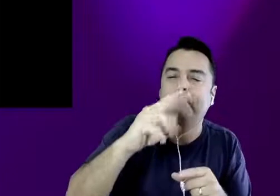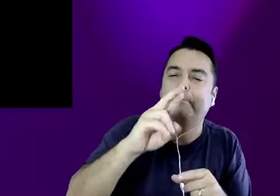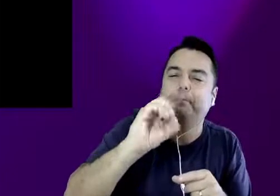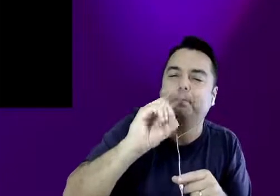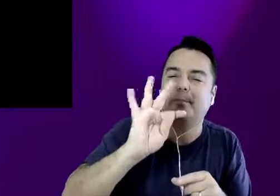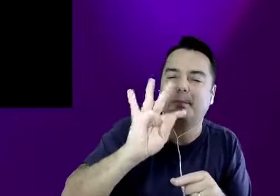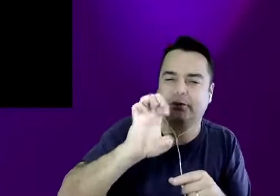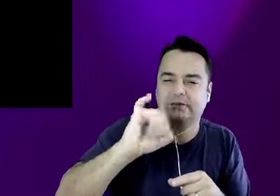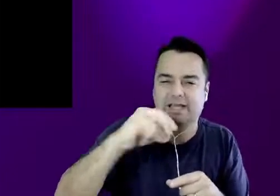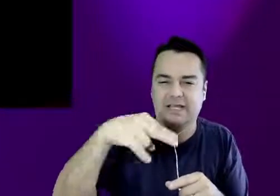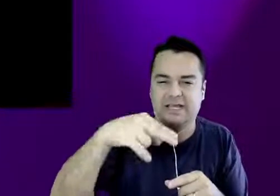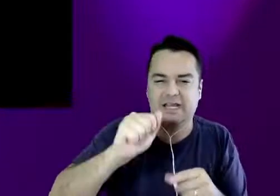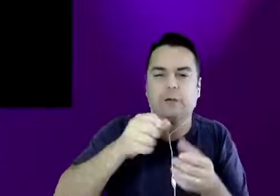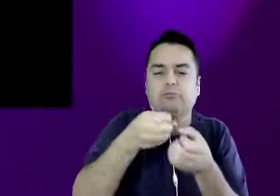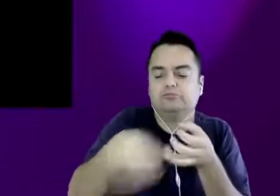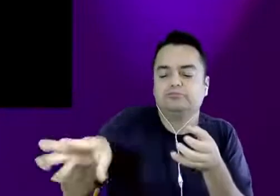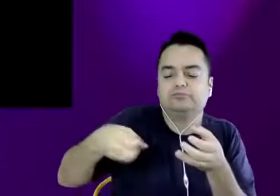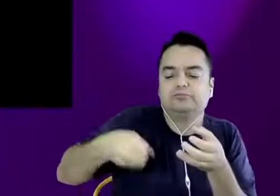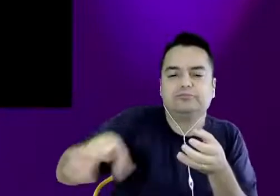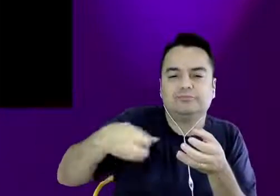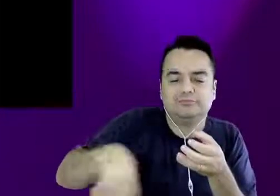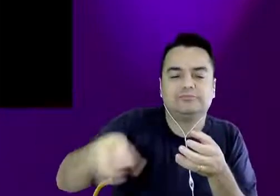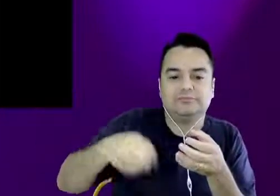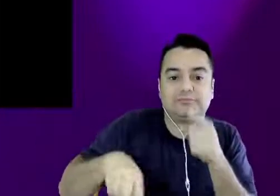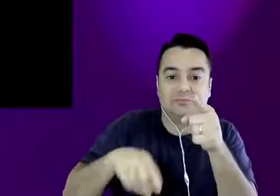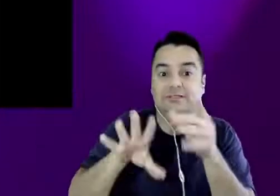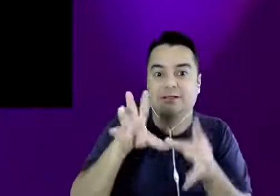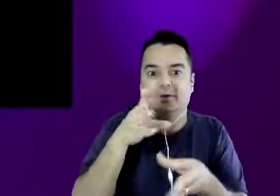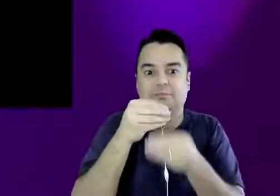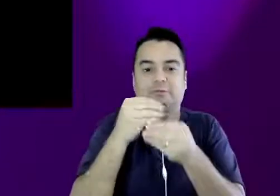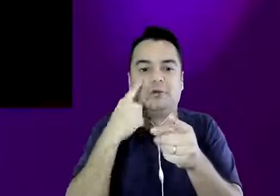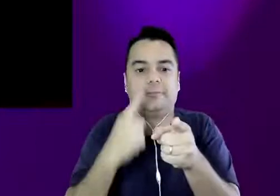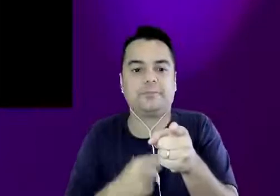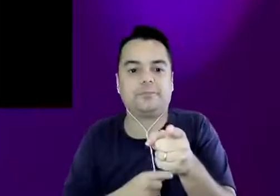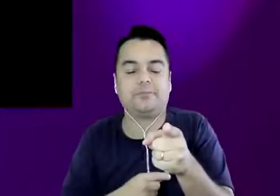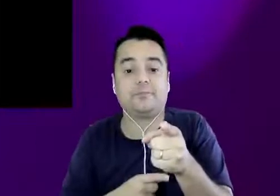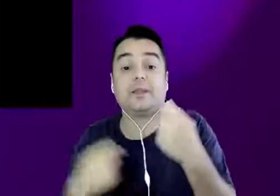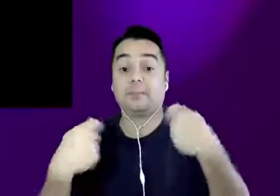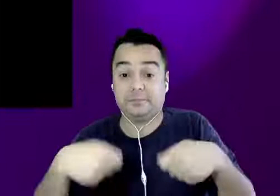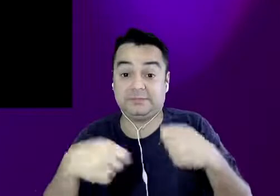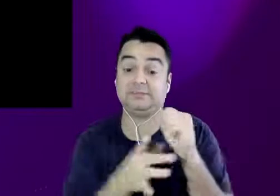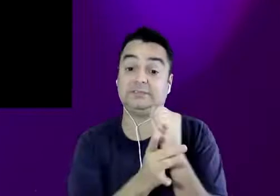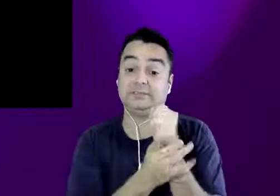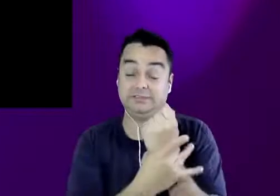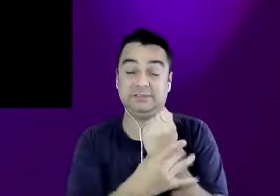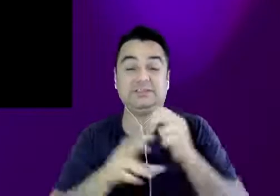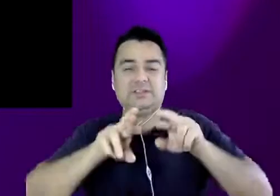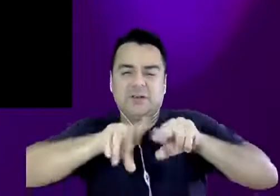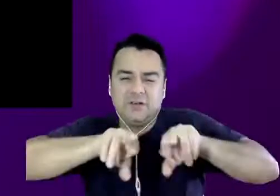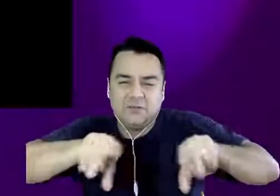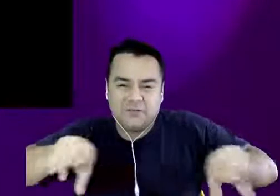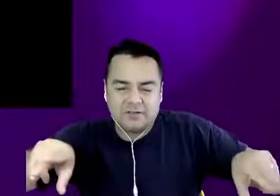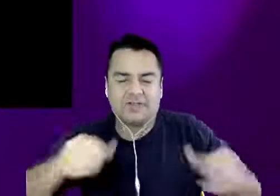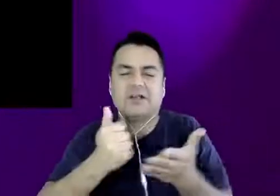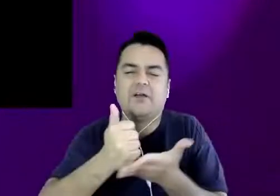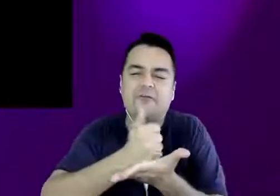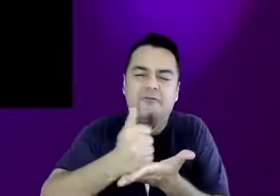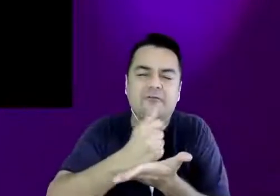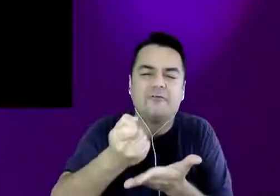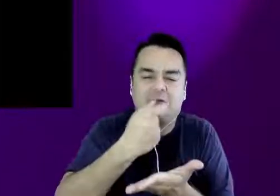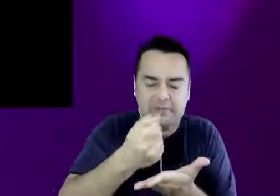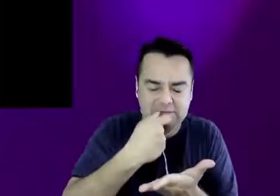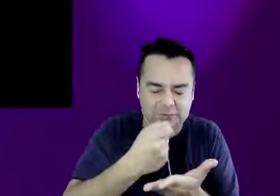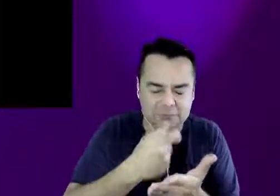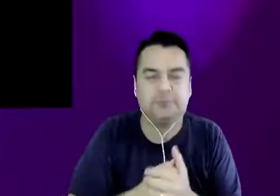adding. We want to make sure that with the variety of pharmaceuticals, or most importantly, supplement